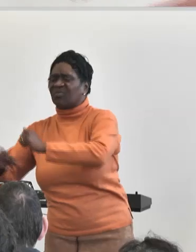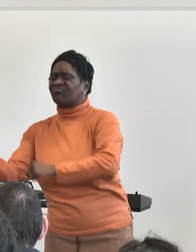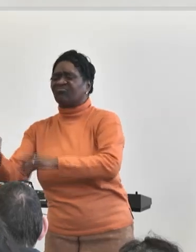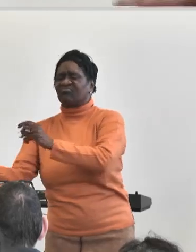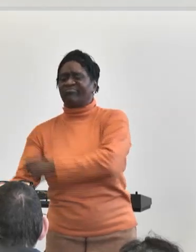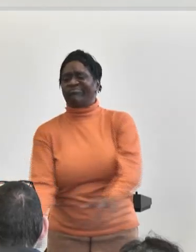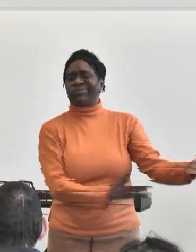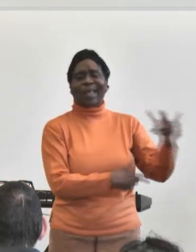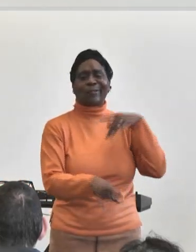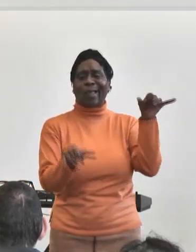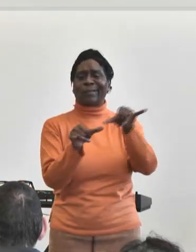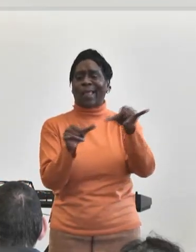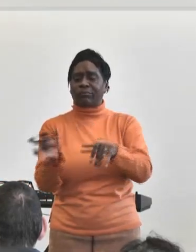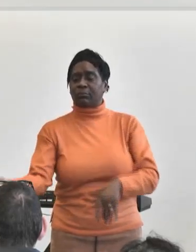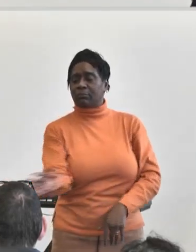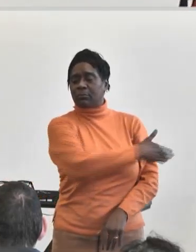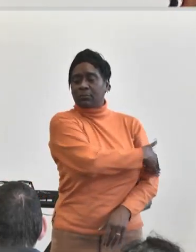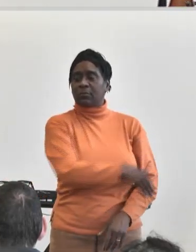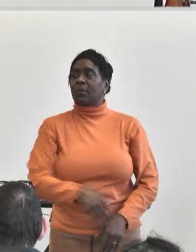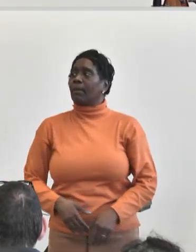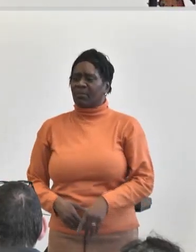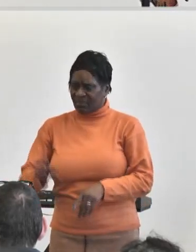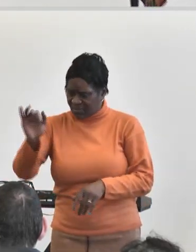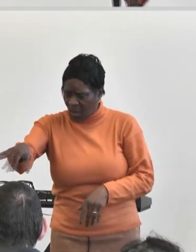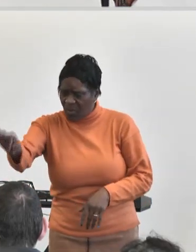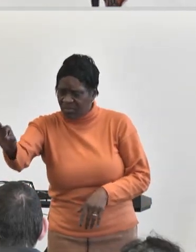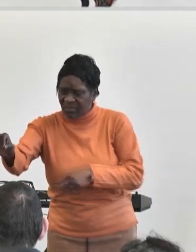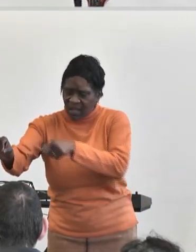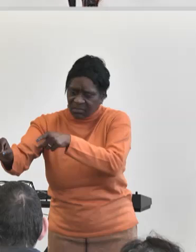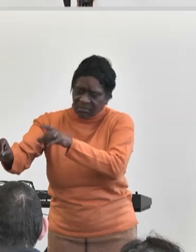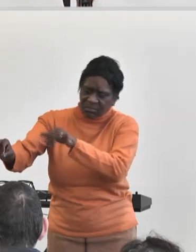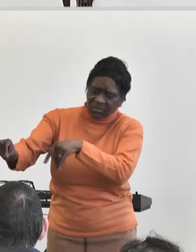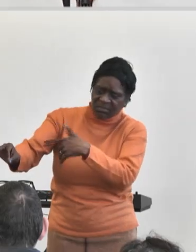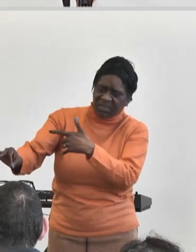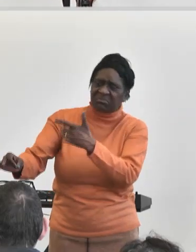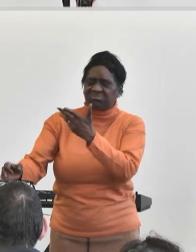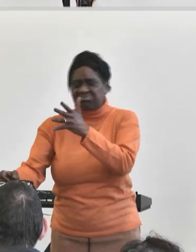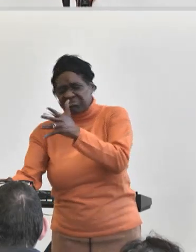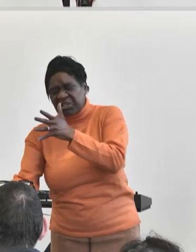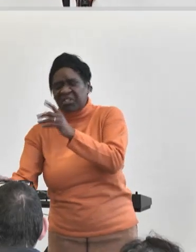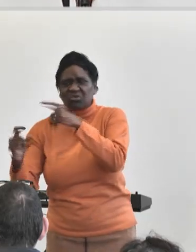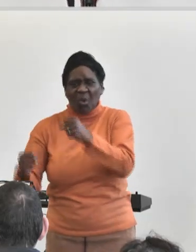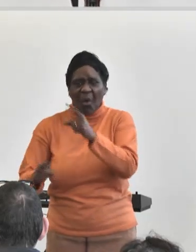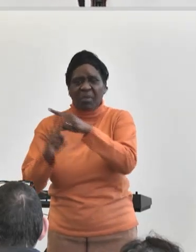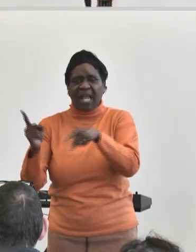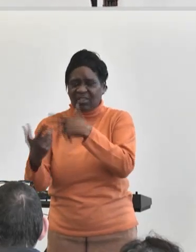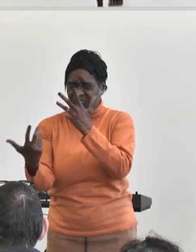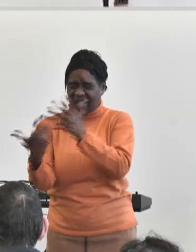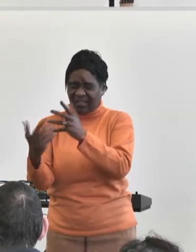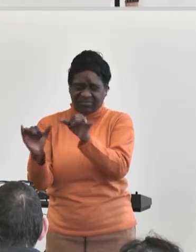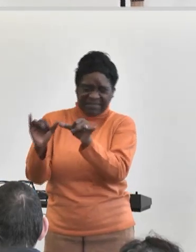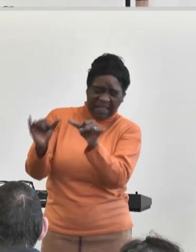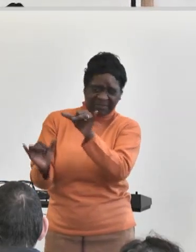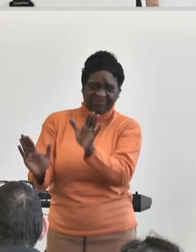not the right size. Tampoco no es del mismo throw tamaño. That one away. How about this stone? ¿Qué tal esta? It's pretty good and strong, but it's not the right bueno, size. Es fuerte,